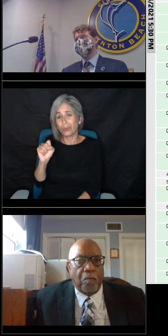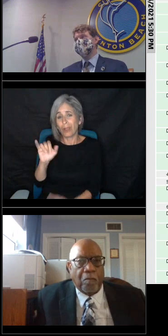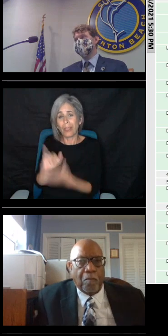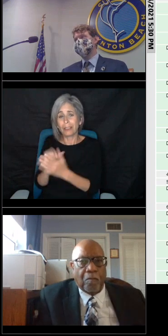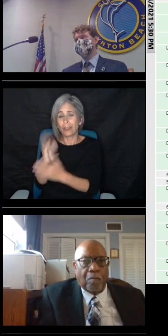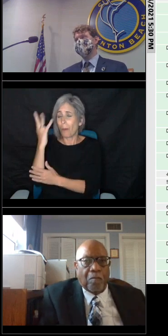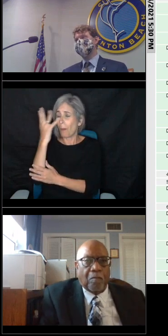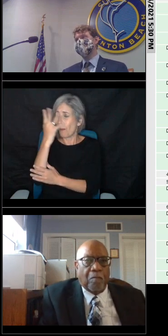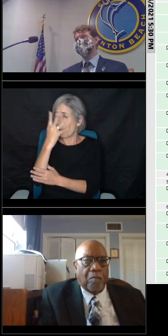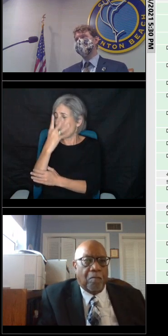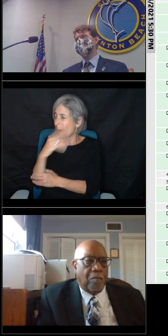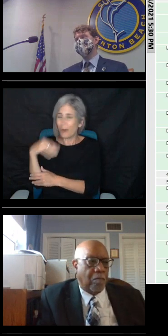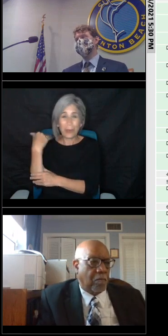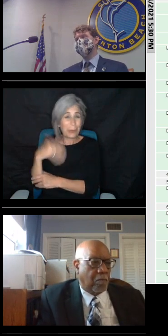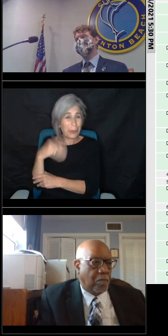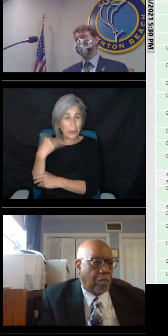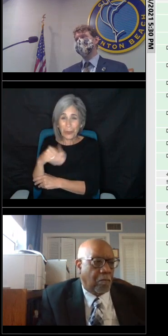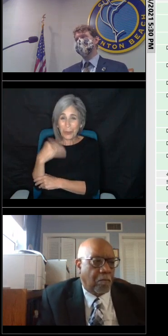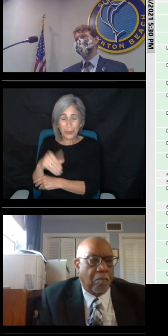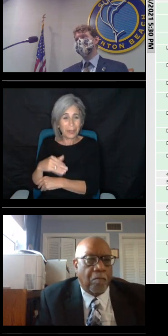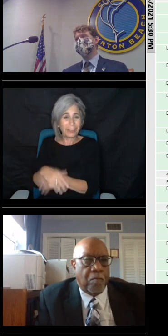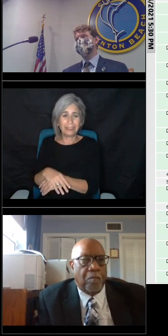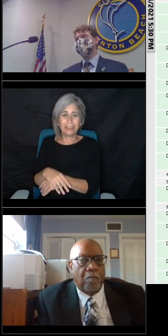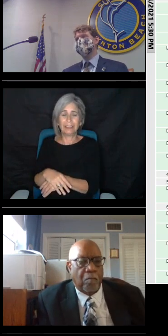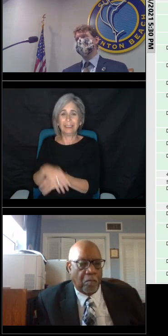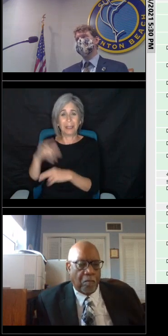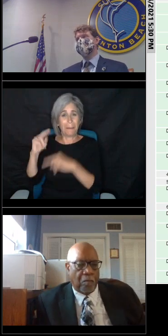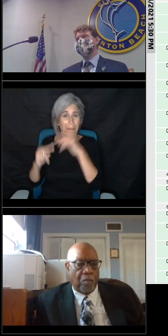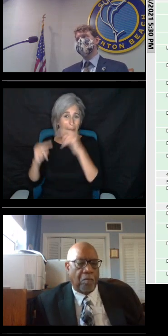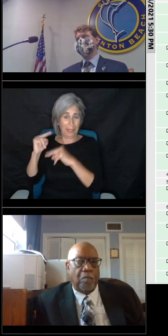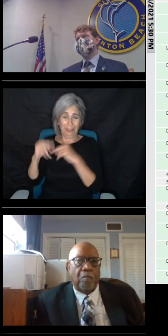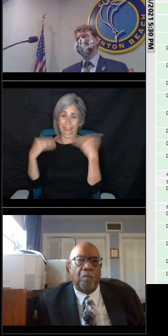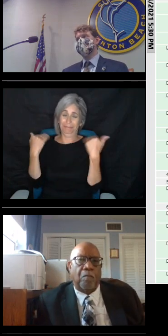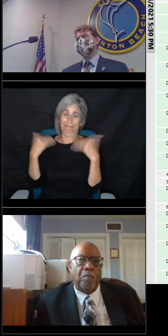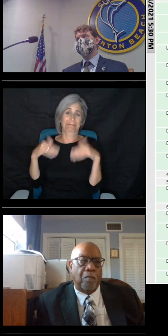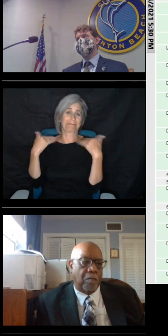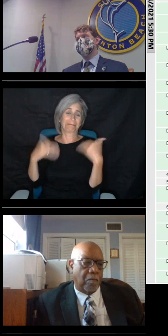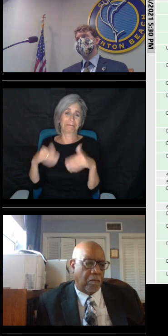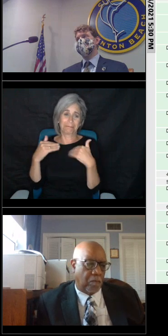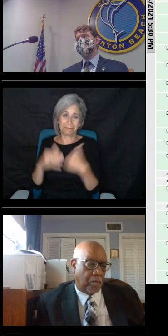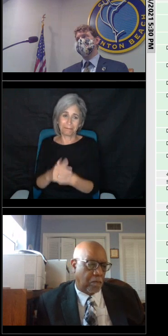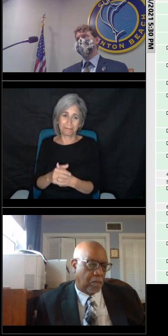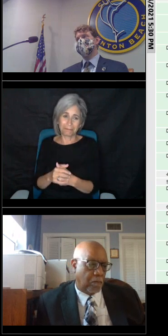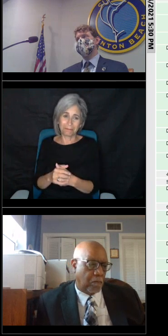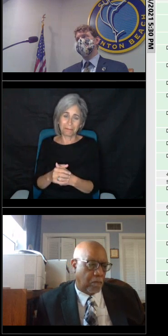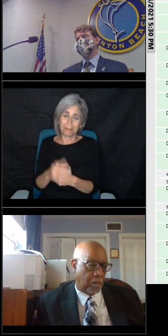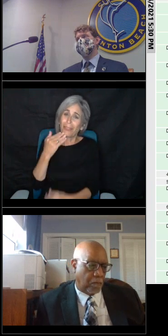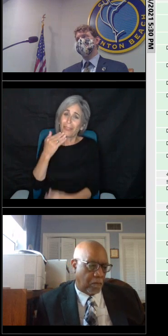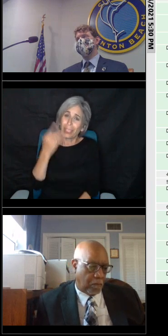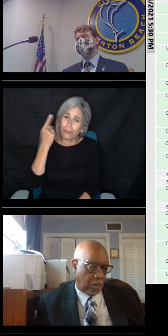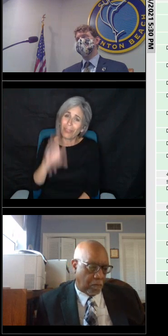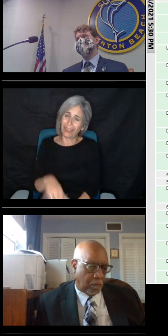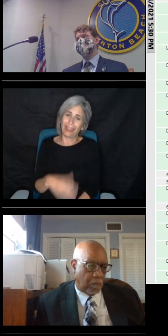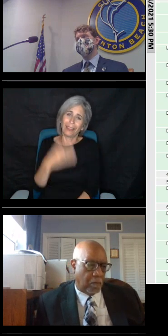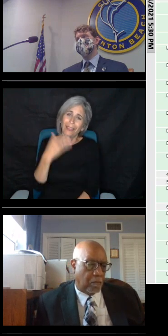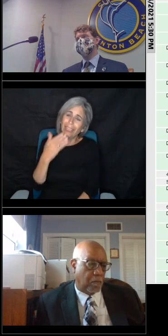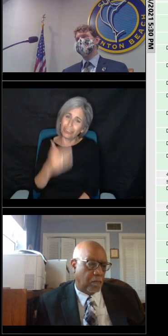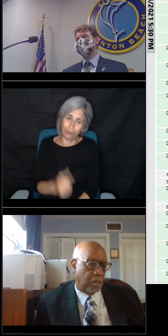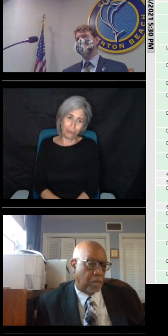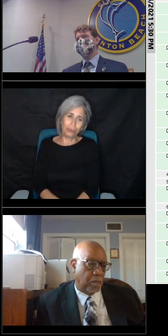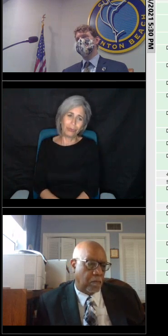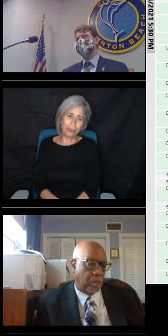beautiful, actually astounding building. And thank you very much. On behalf